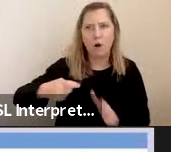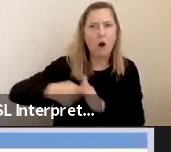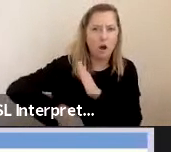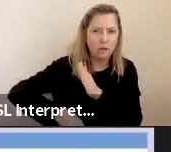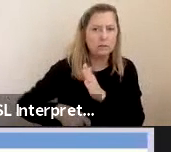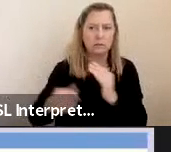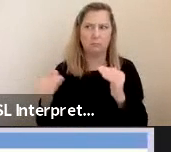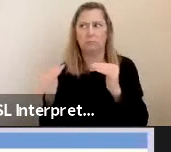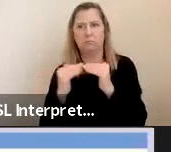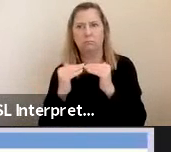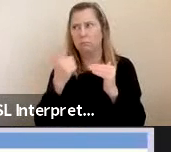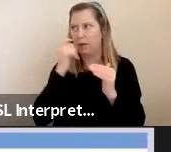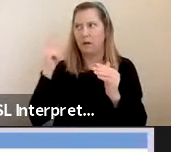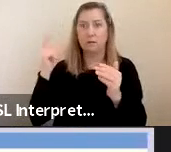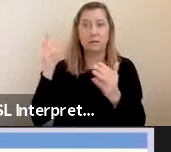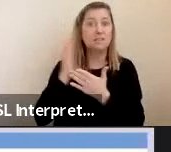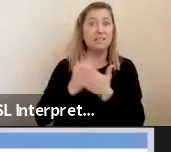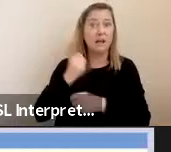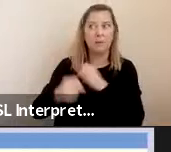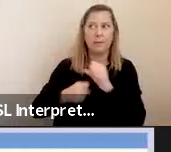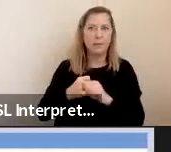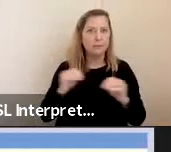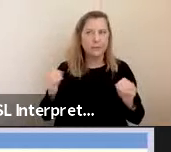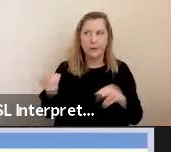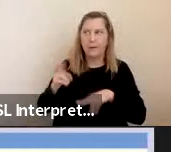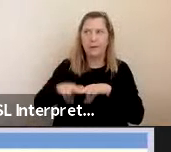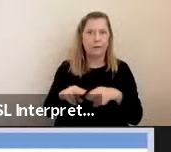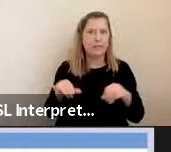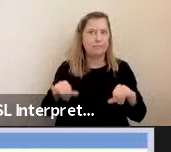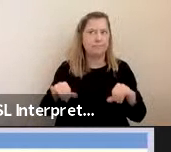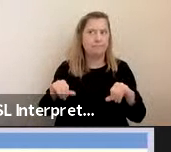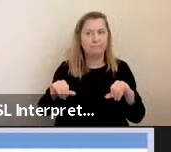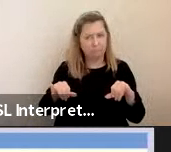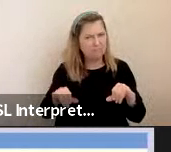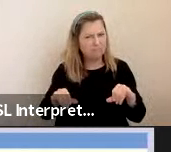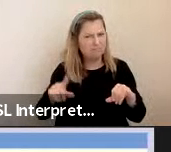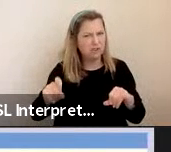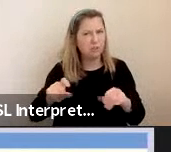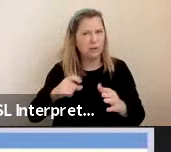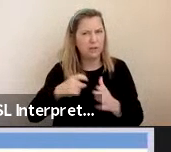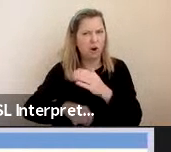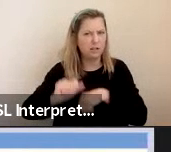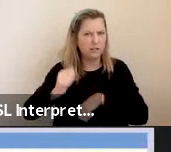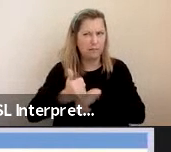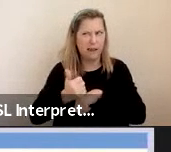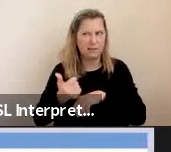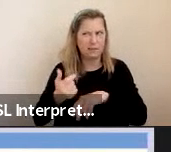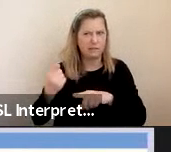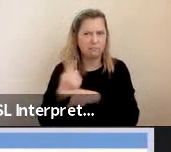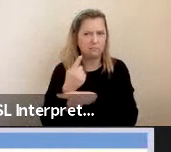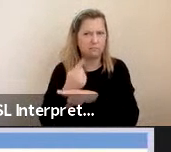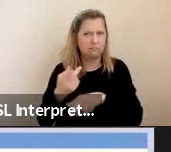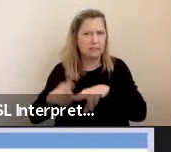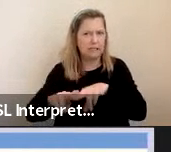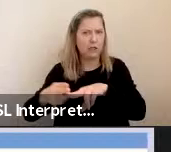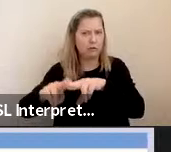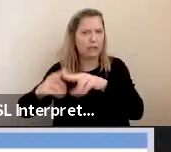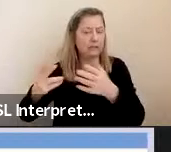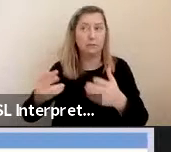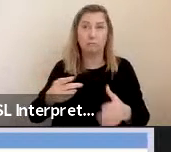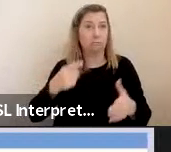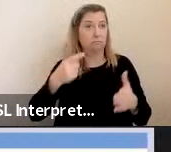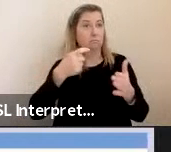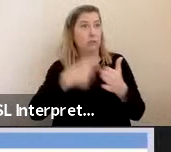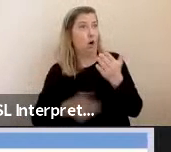costs, since there have been years where we haven't had an increase, and they are supposed to be cost-based increases. So costs go